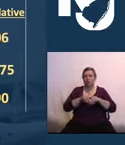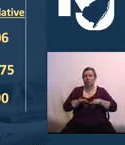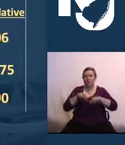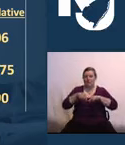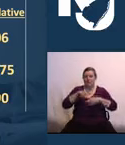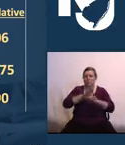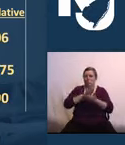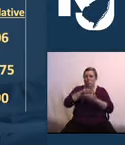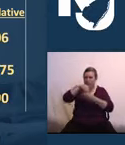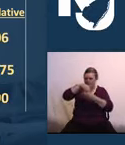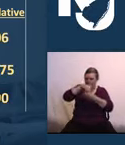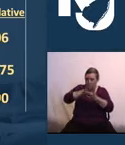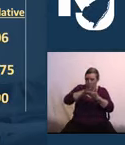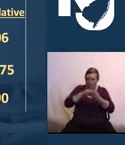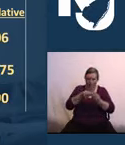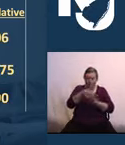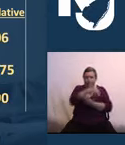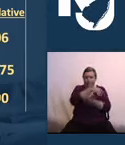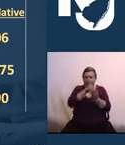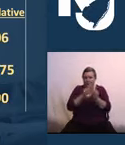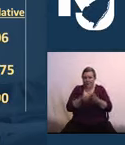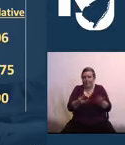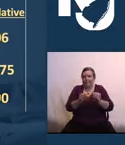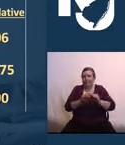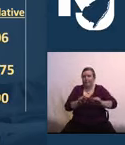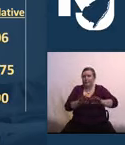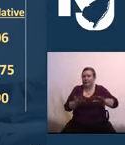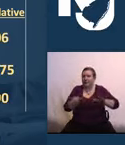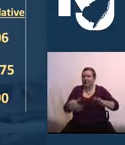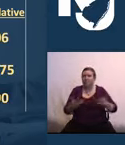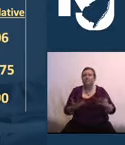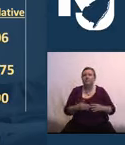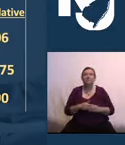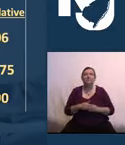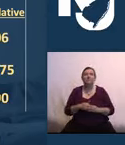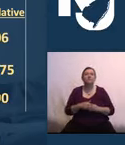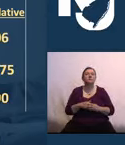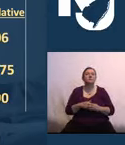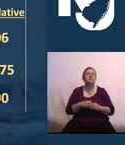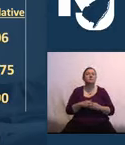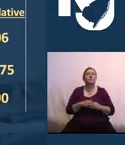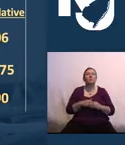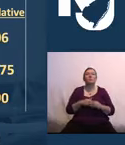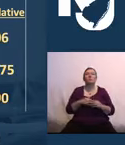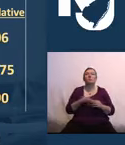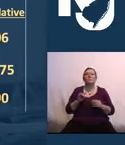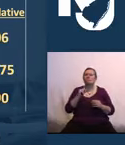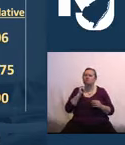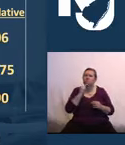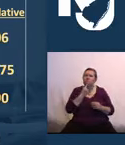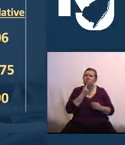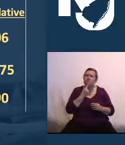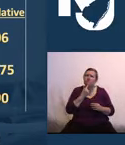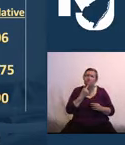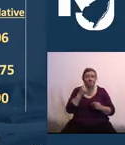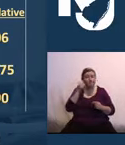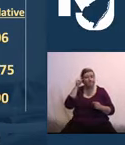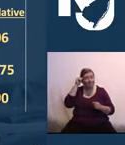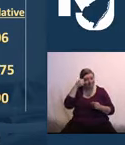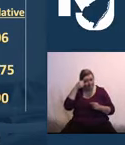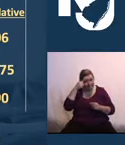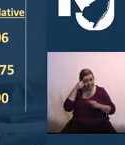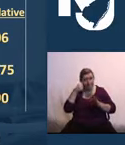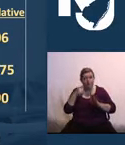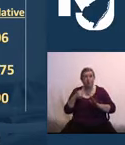take every single one of these outbreaks, every single one of these cases deadly seriously, but let's remember, we have a total